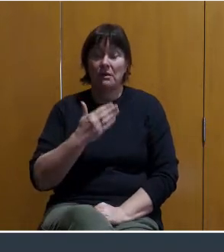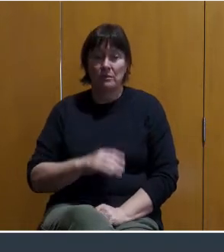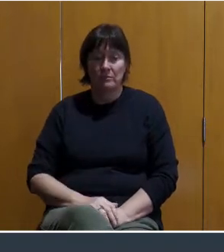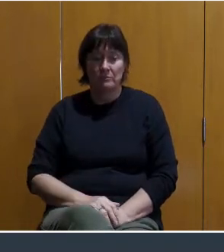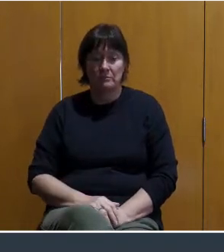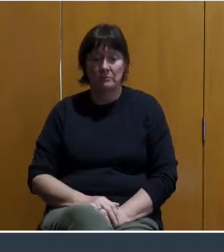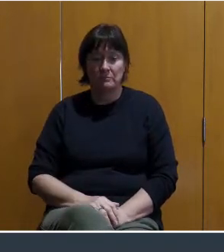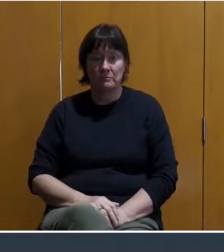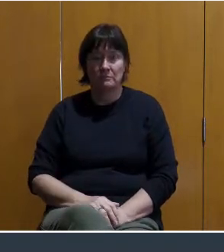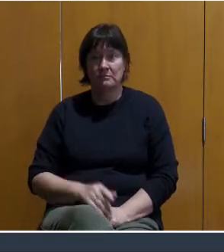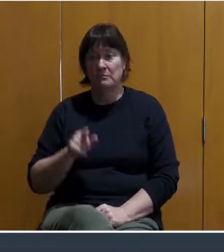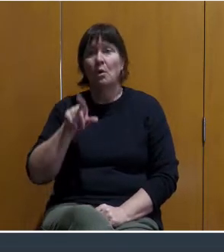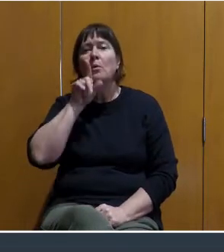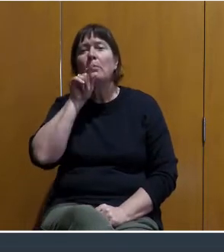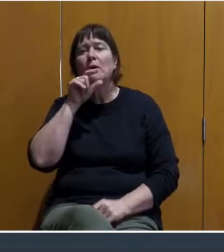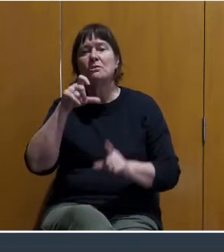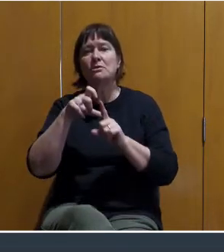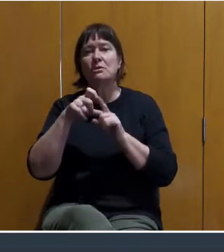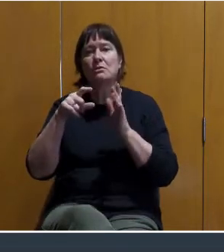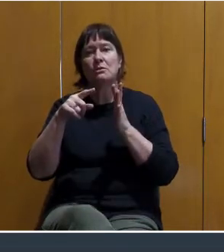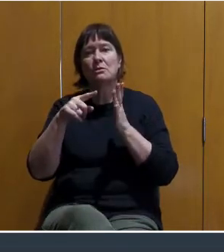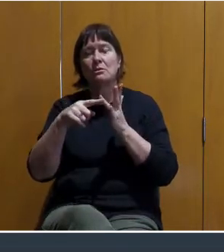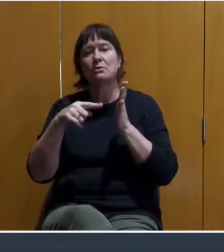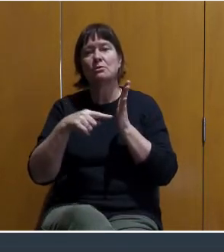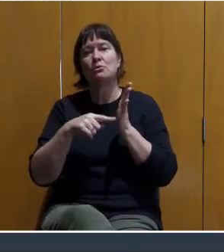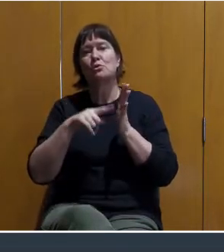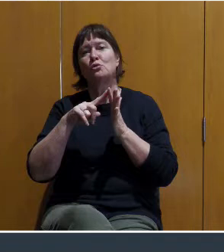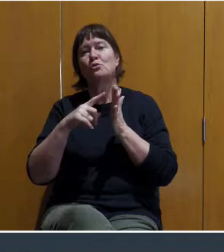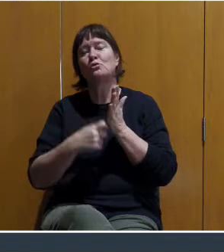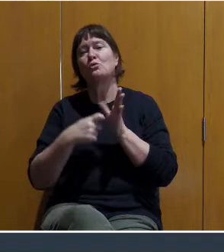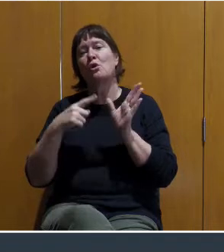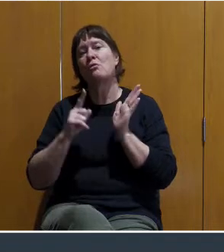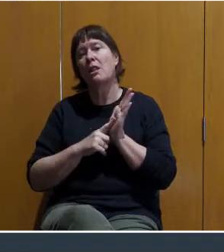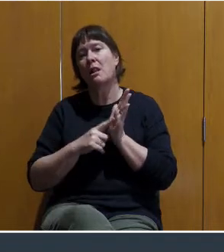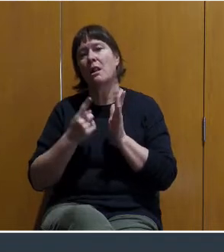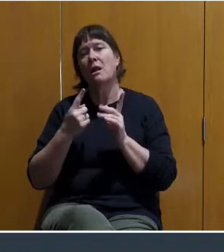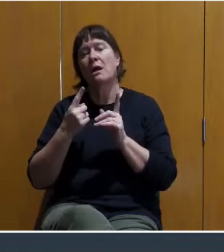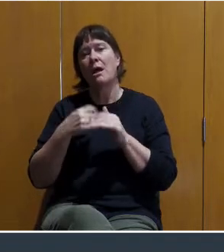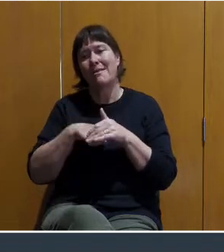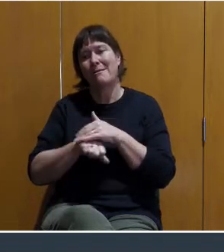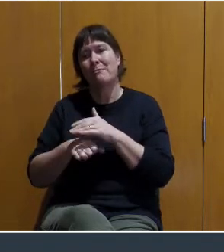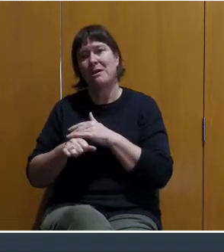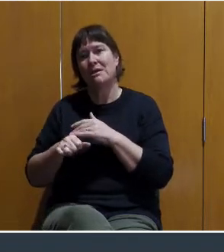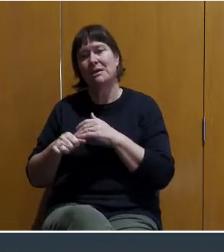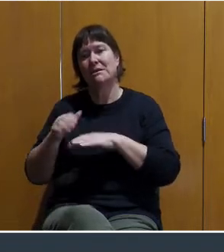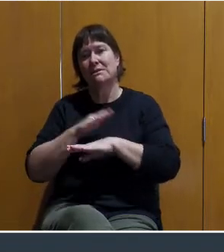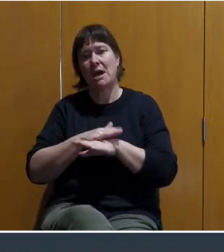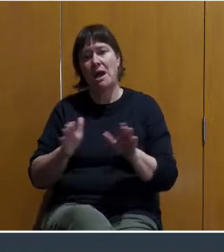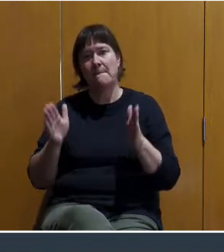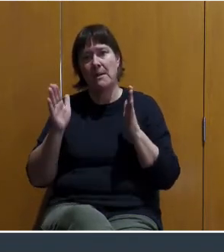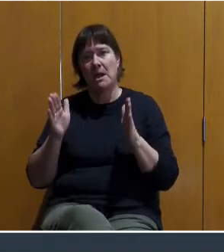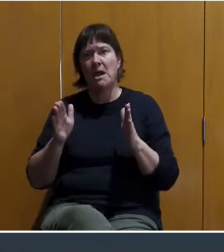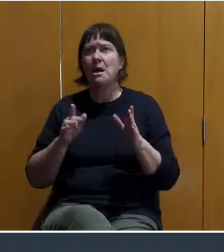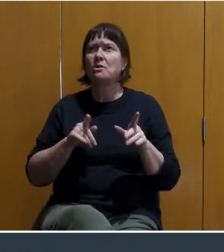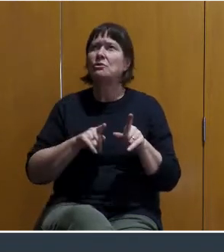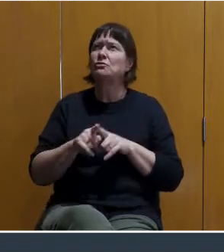regards to the doctorals and that breeding season, what would be the appropriate, I sort of was trying to quickly